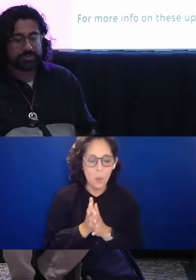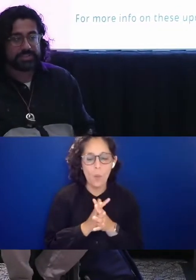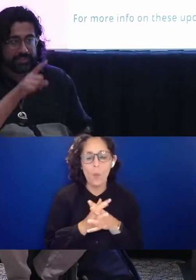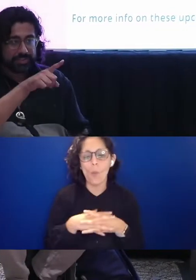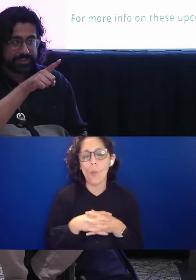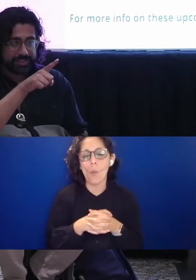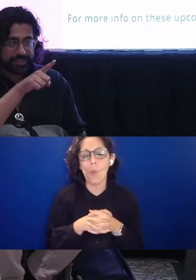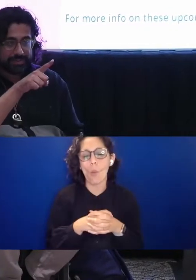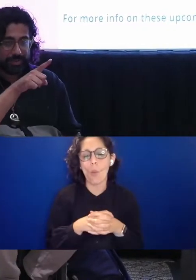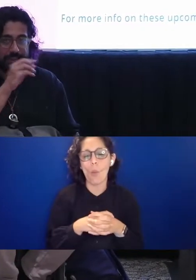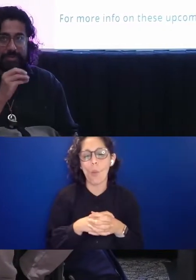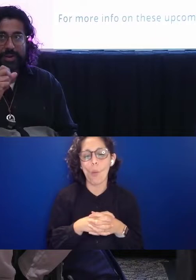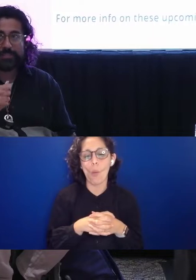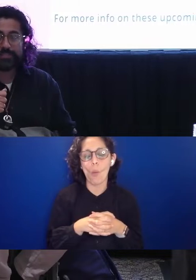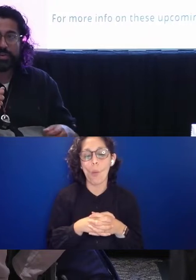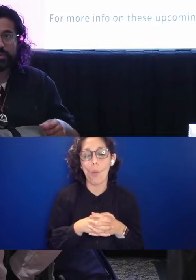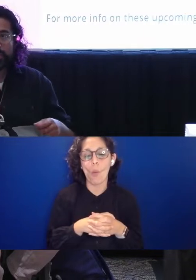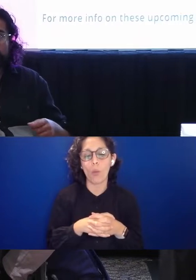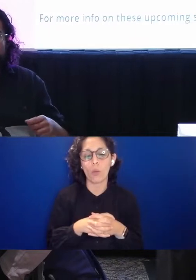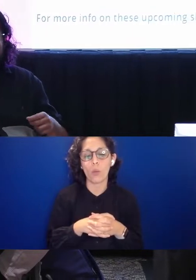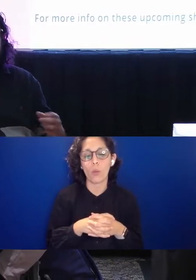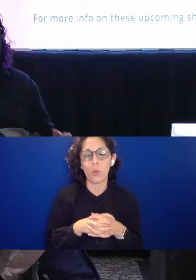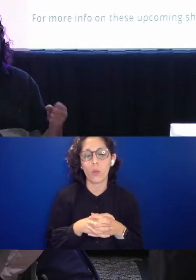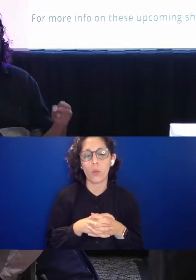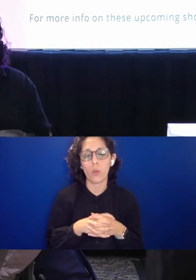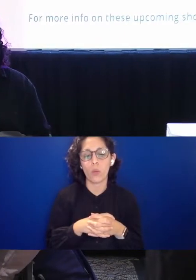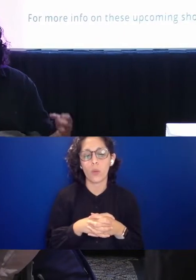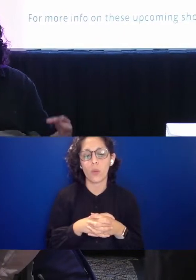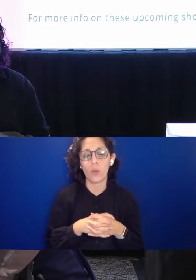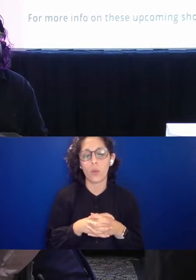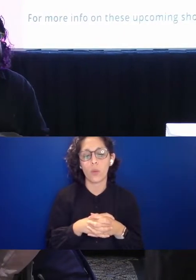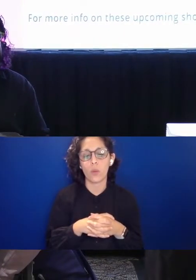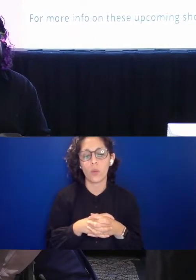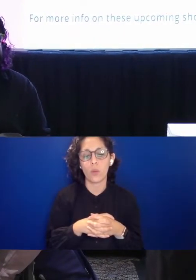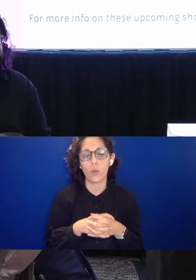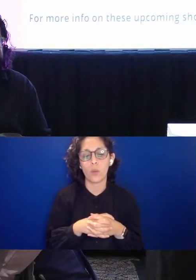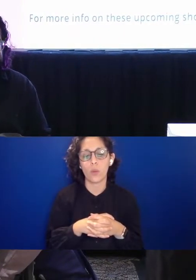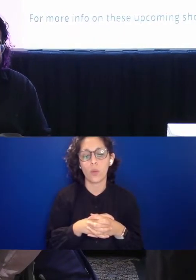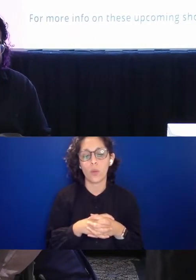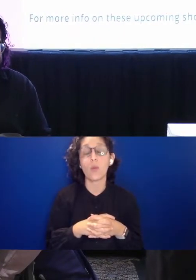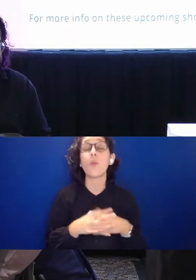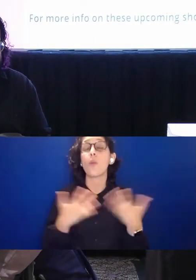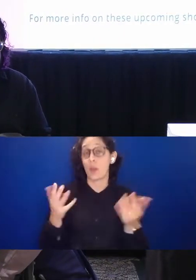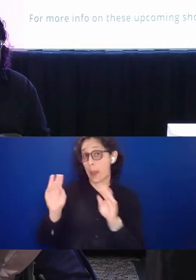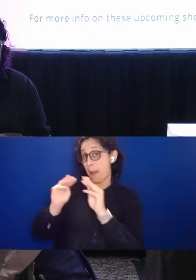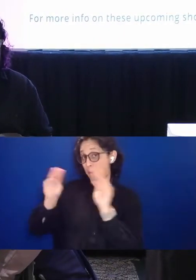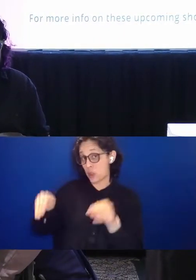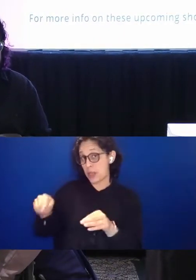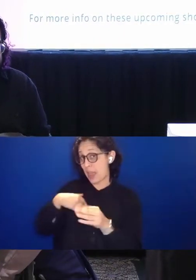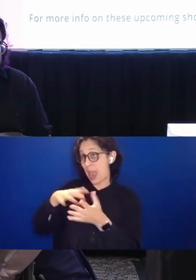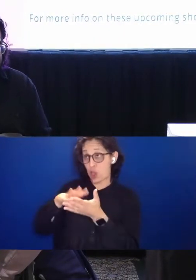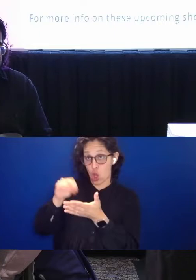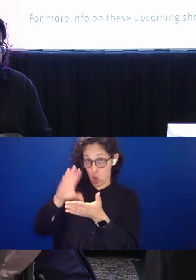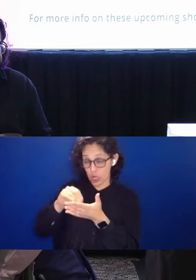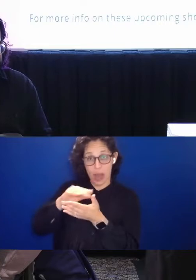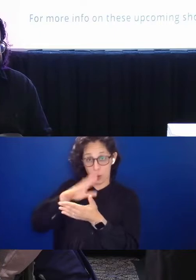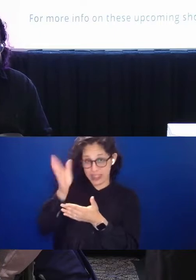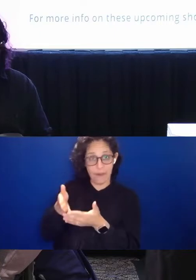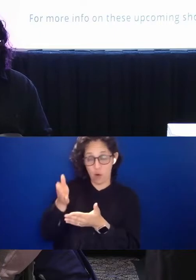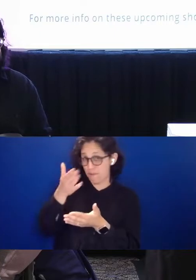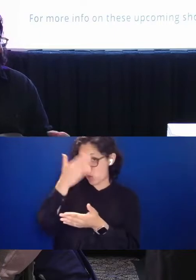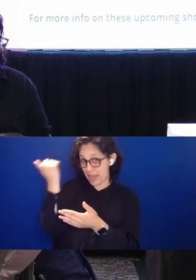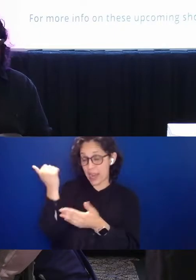So specifically, when I think about what I learned in a museum that I'll never let go of is visual thinking